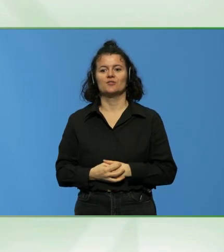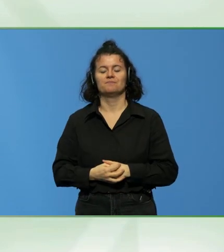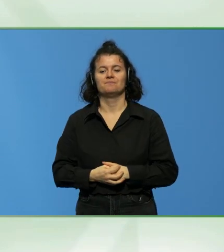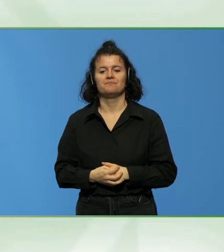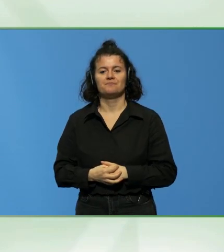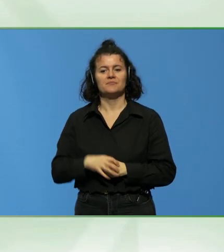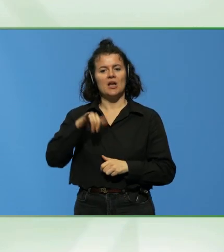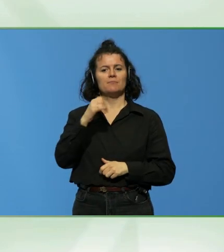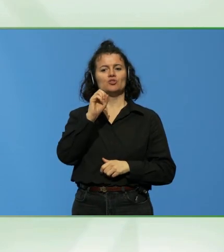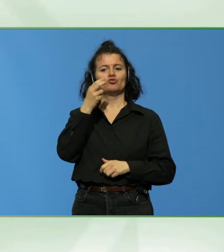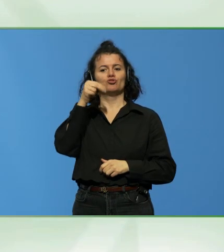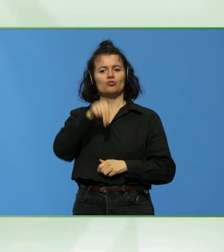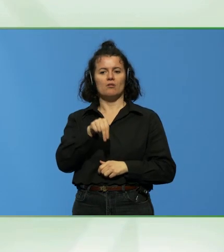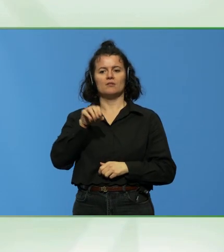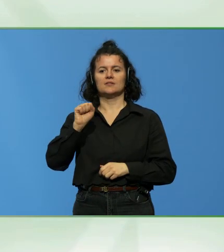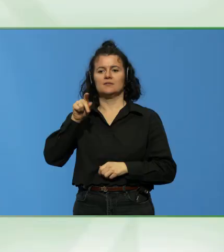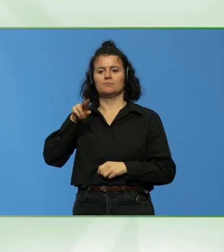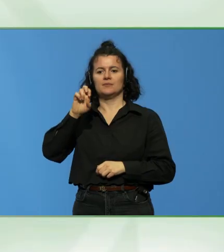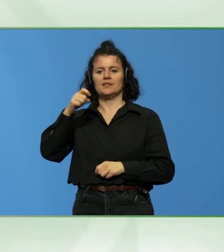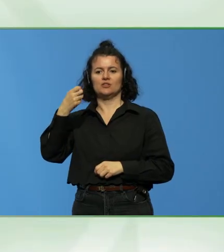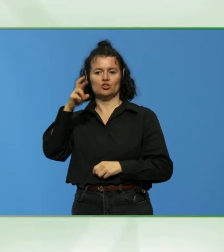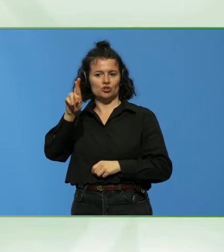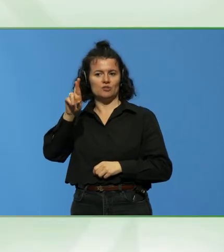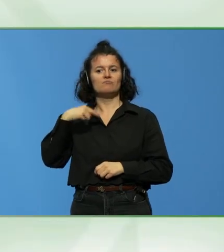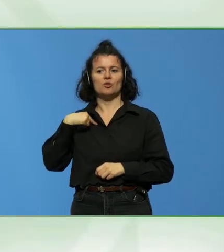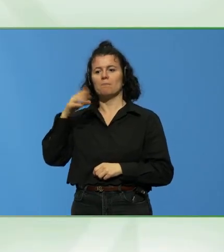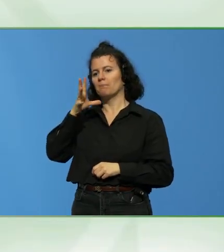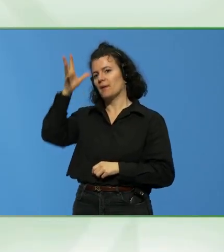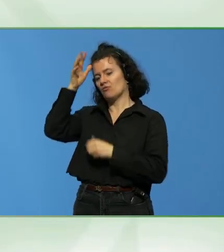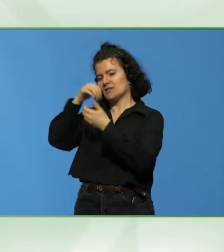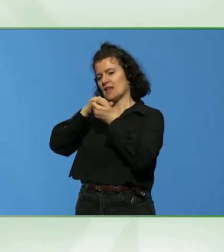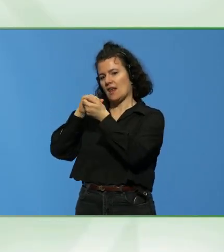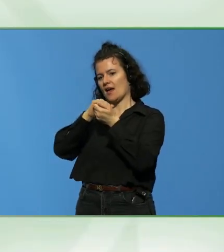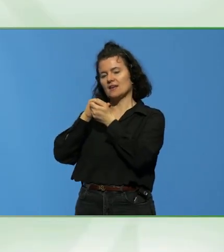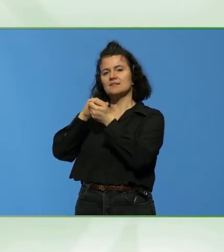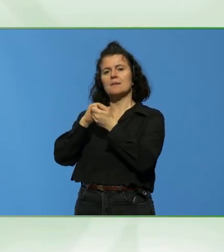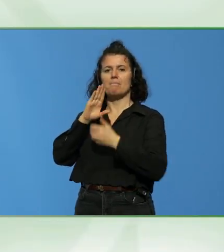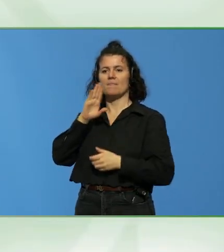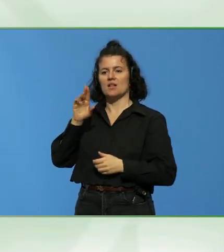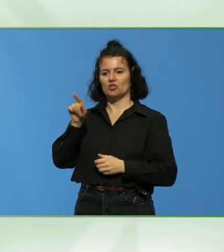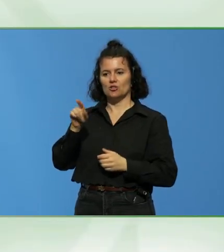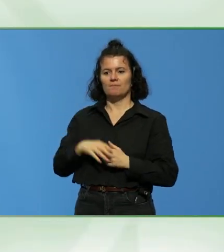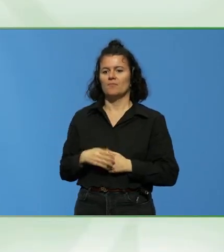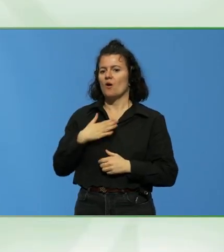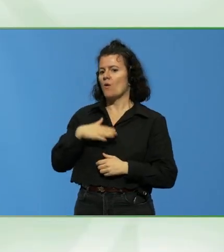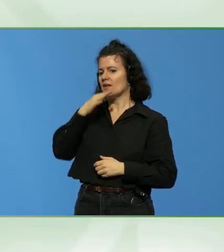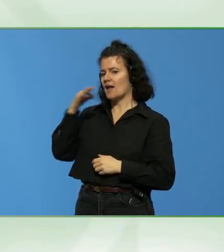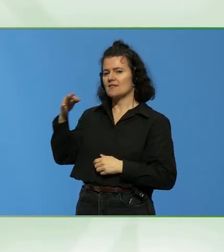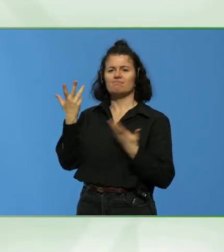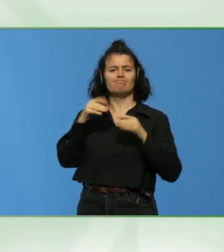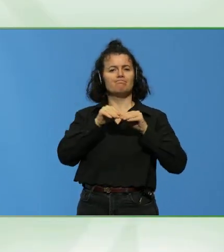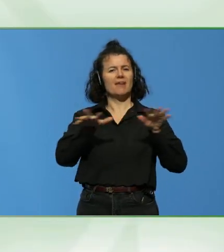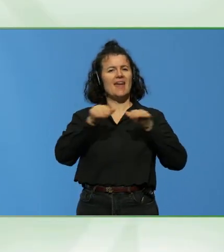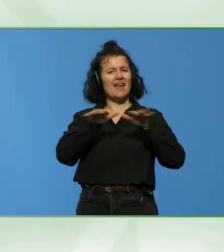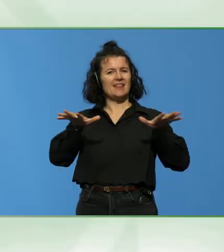was, how do we shift the media representation narrative by saying, well, we know there's